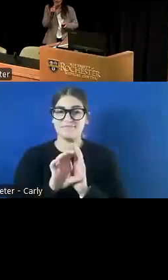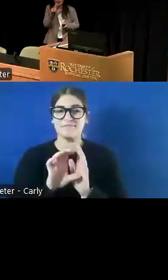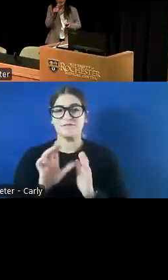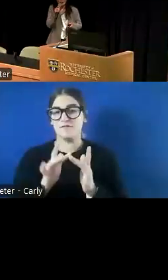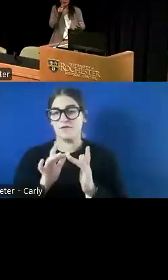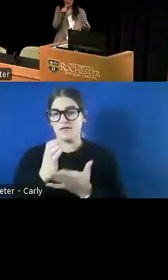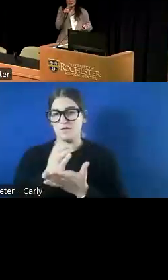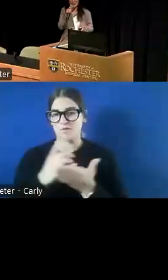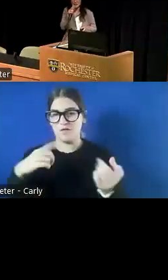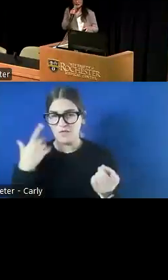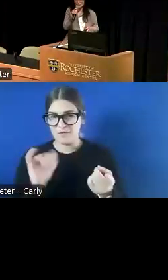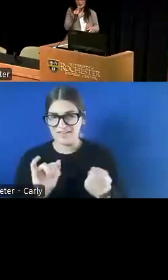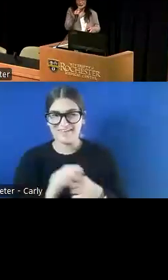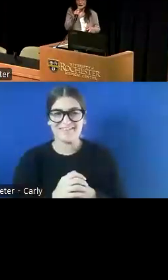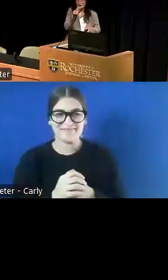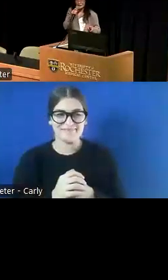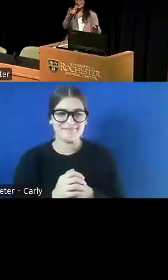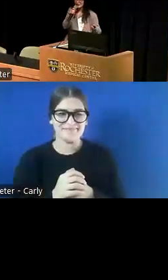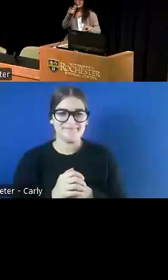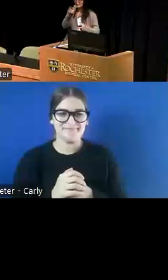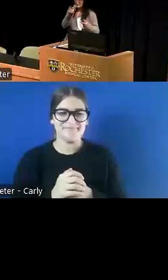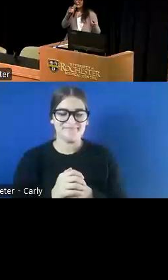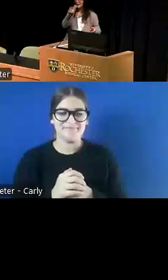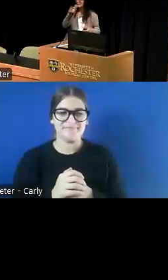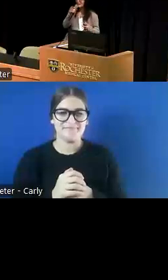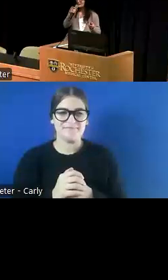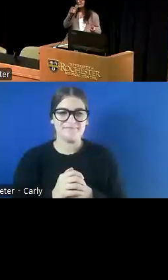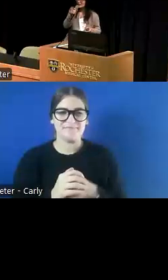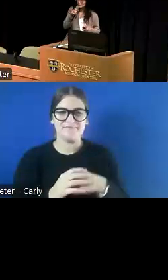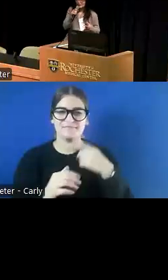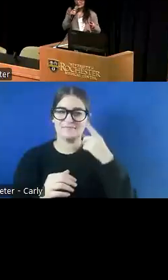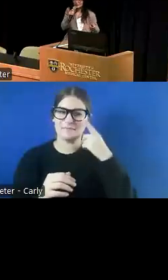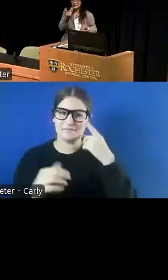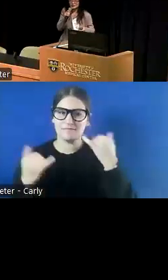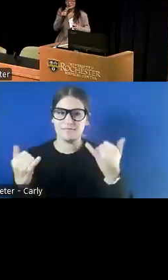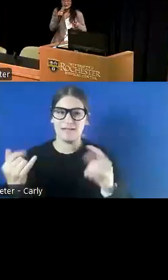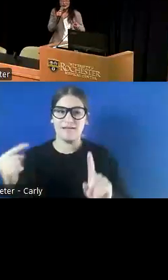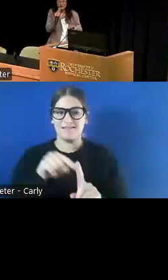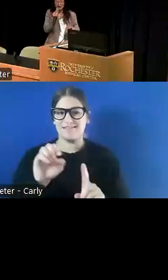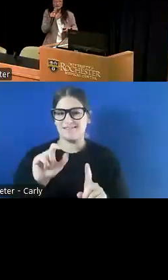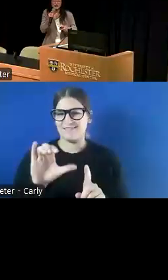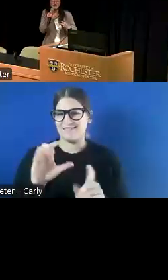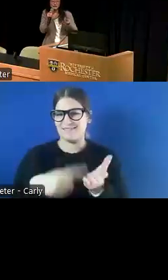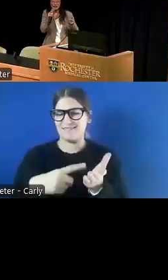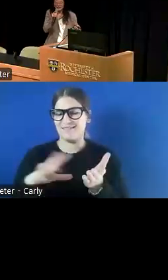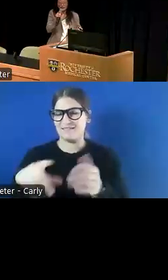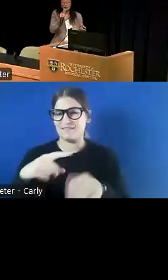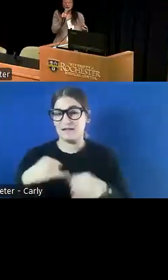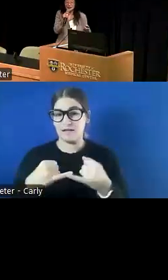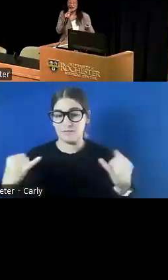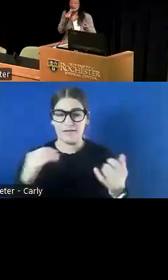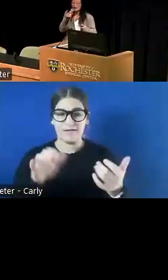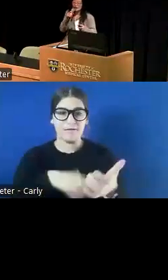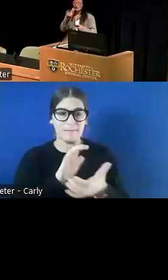course. And Eric comes back here with the timeline of his marital conflicts, or even getting